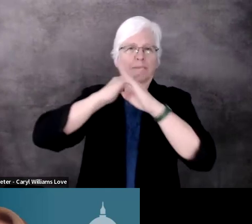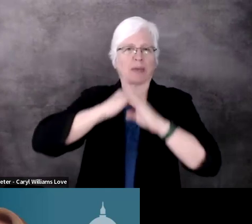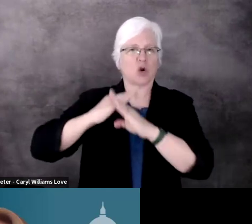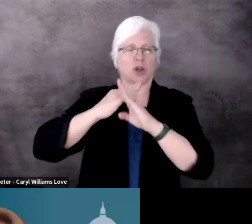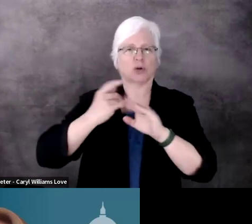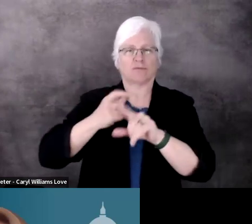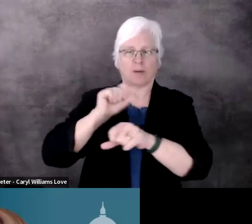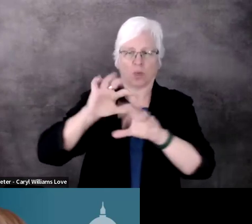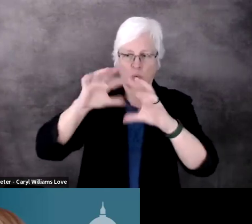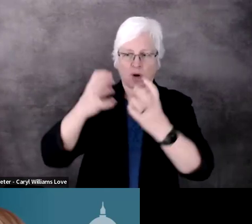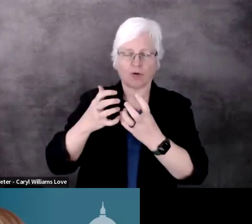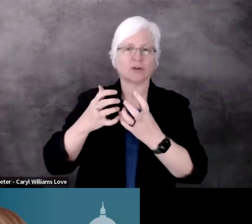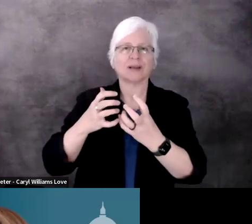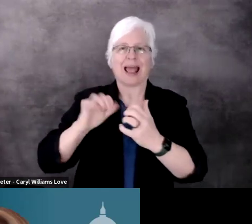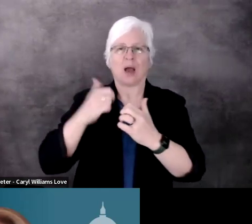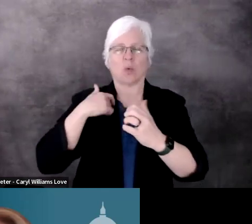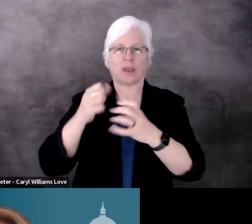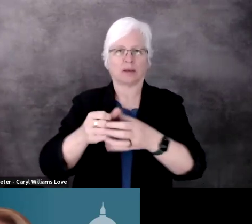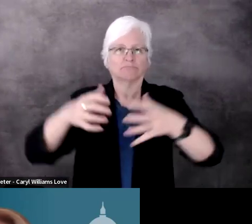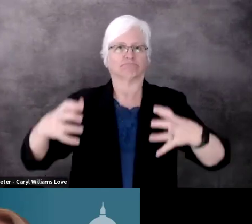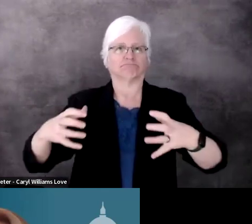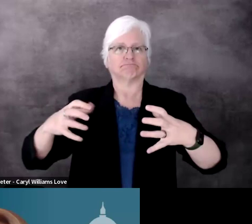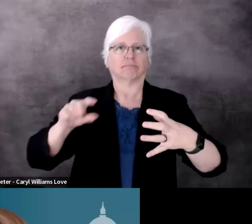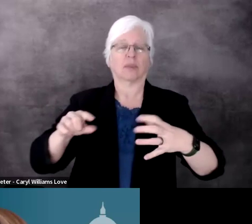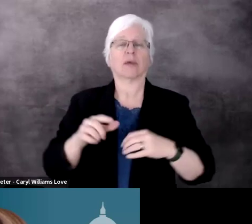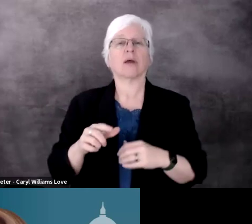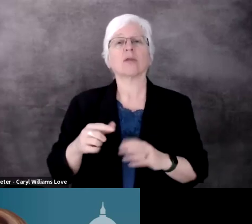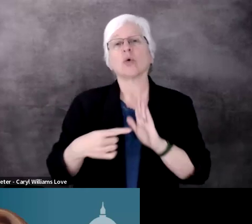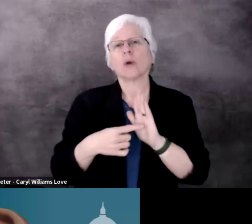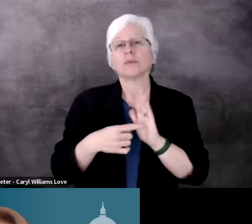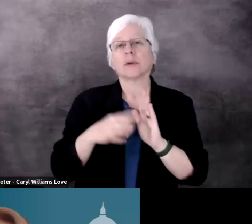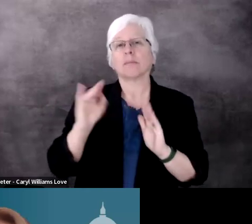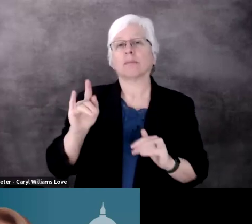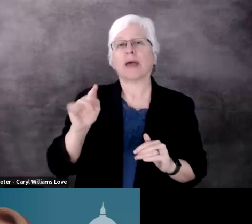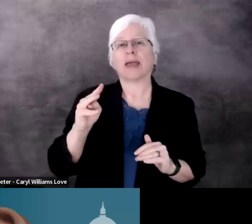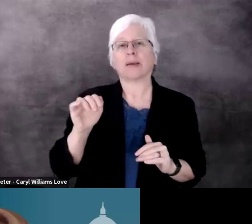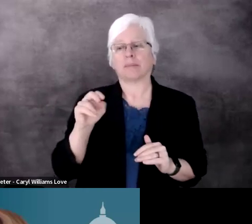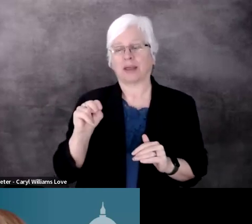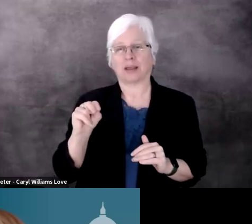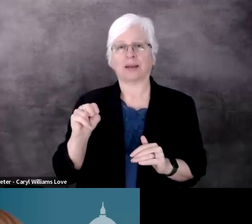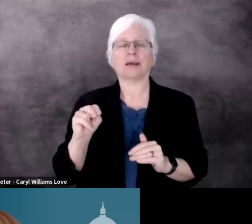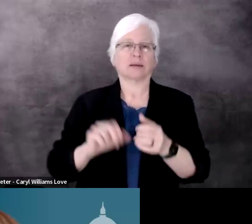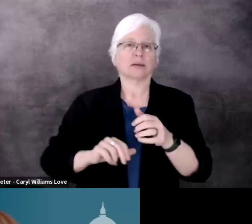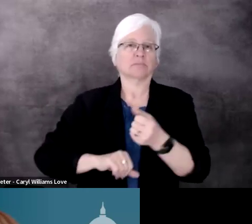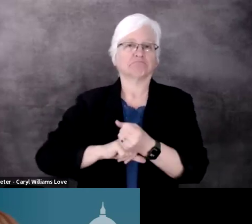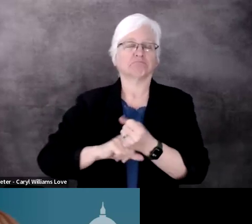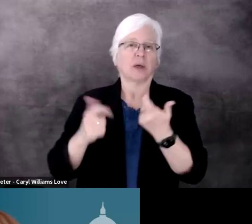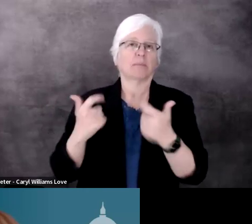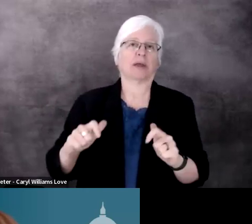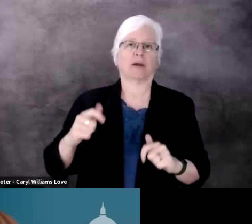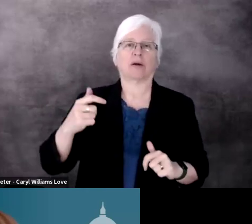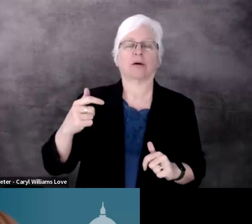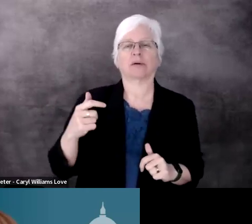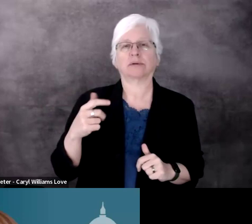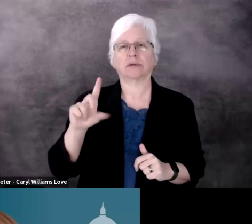could do about expanding the workforce. So Representative Bateman did kind of a larger DOH bill. And, you know, an example